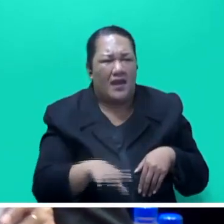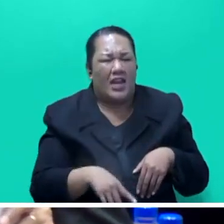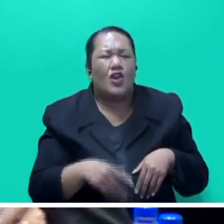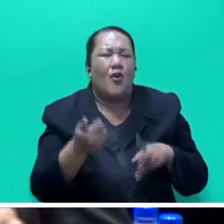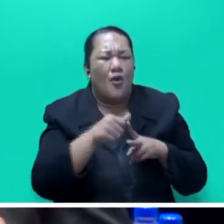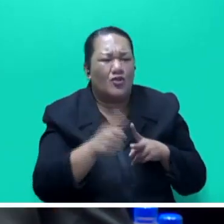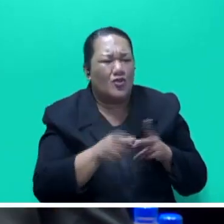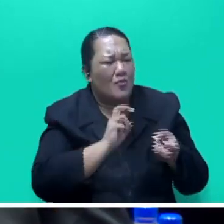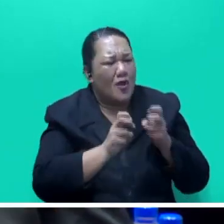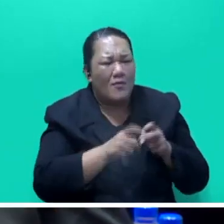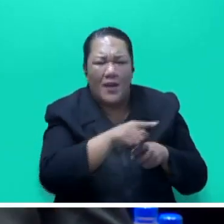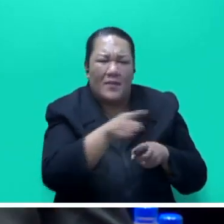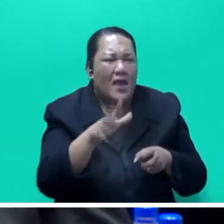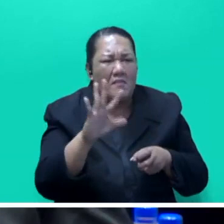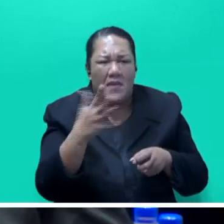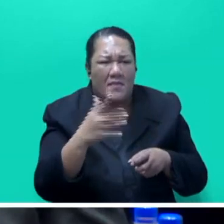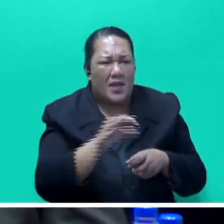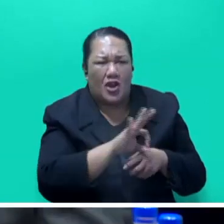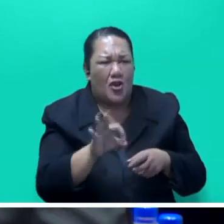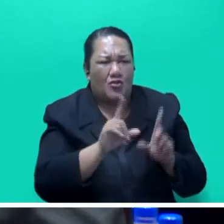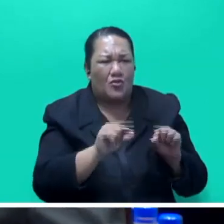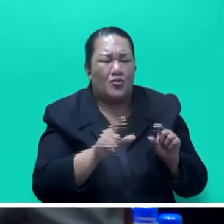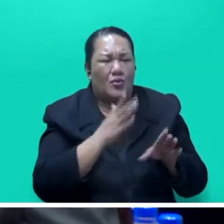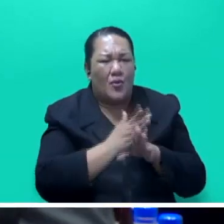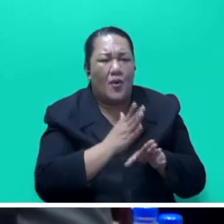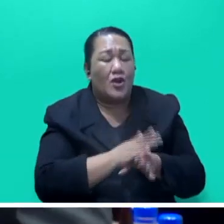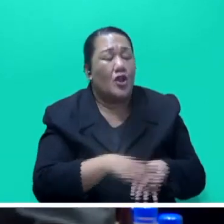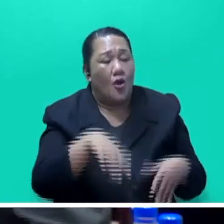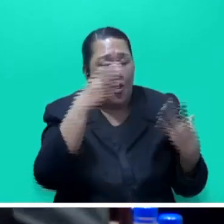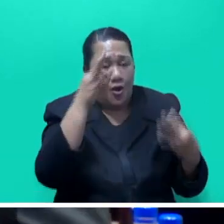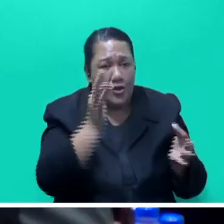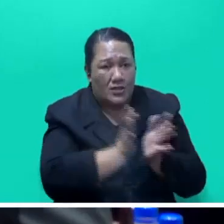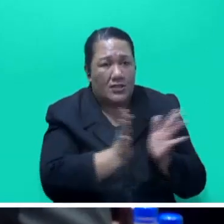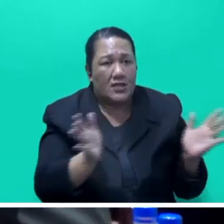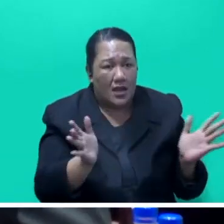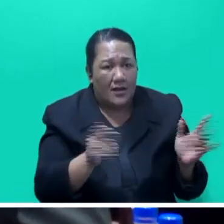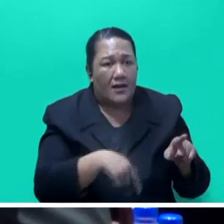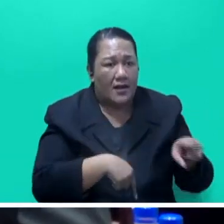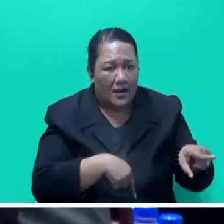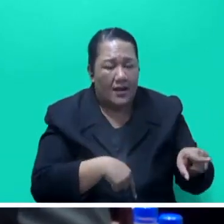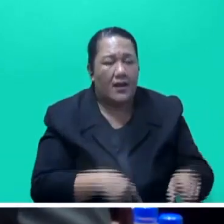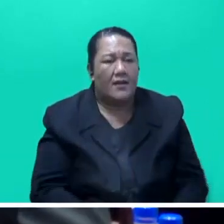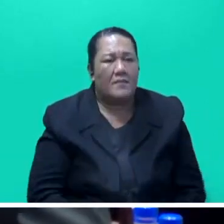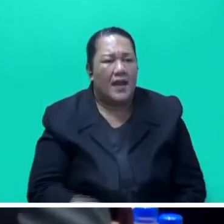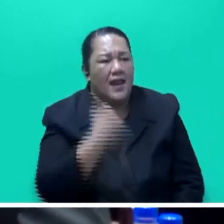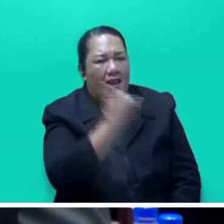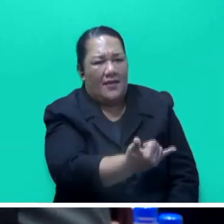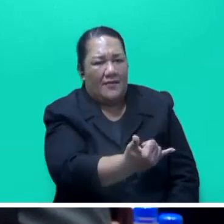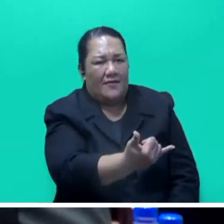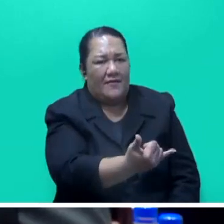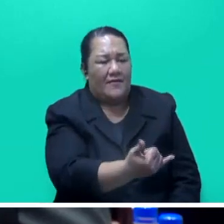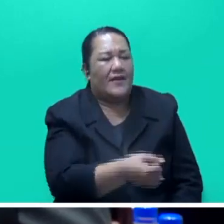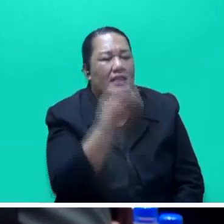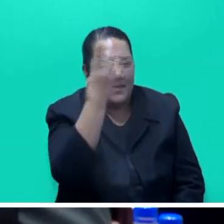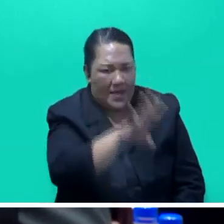not do the work. So the Auditor-Generals must be left as an